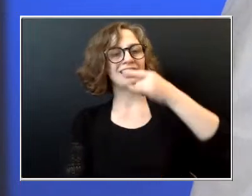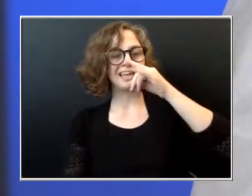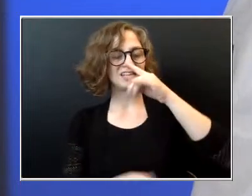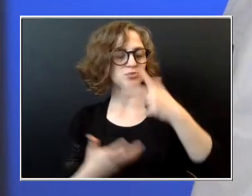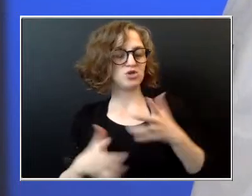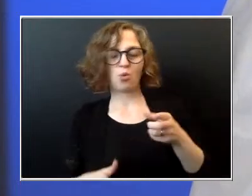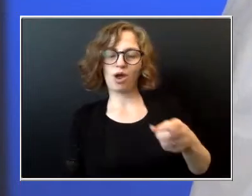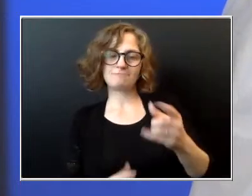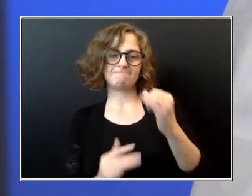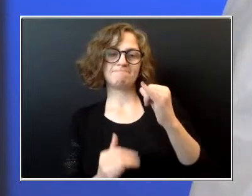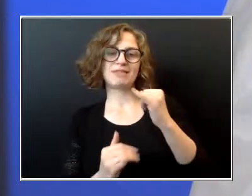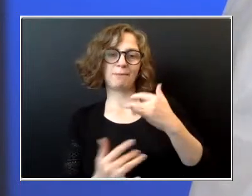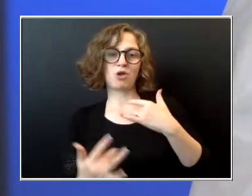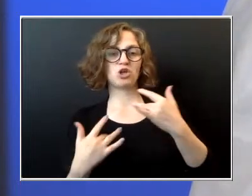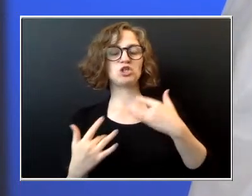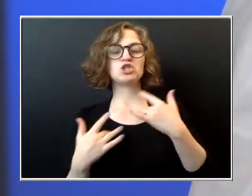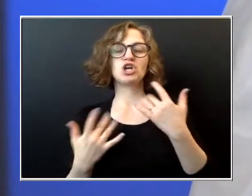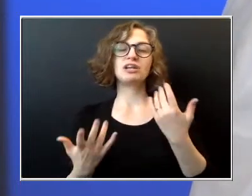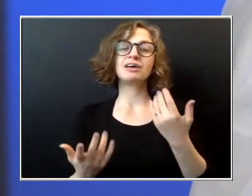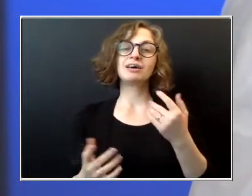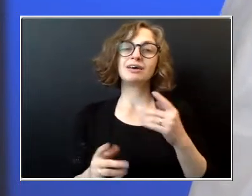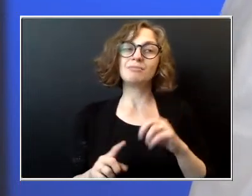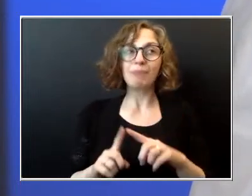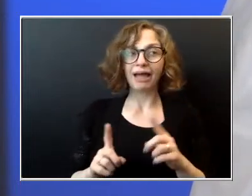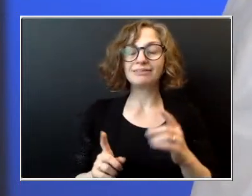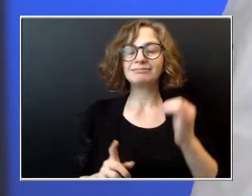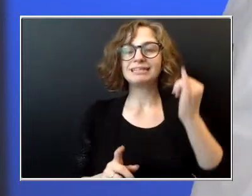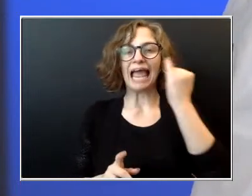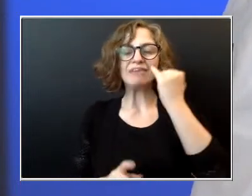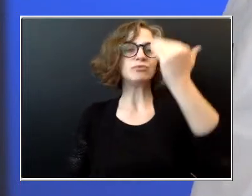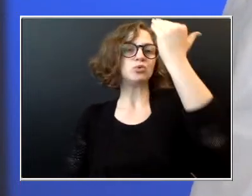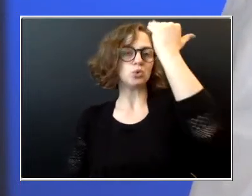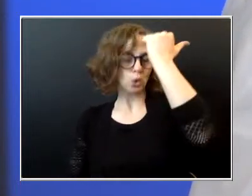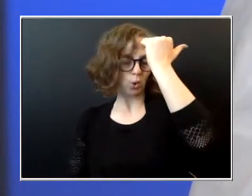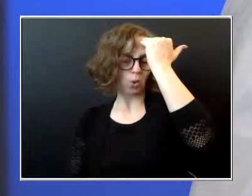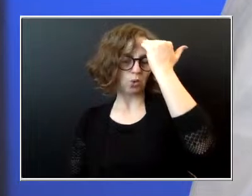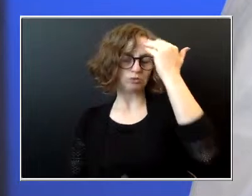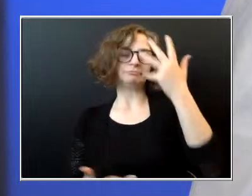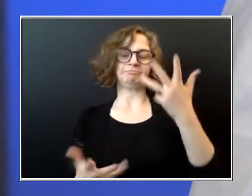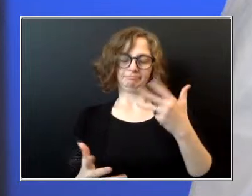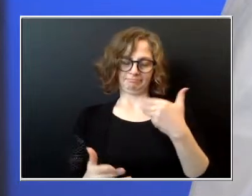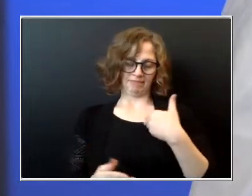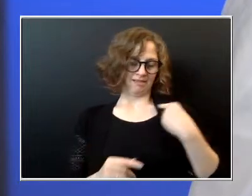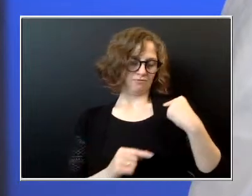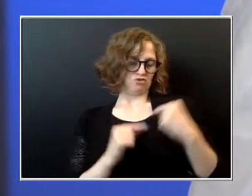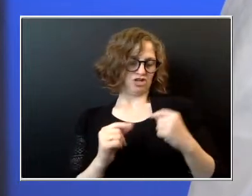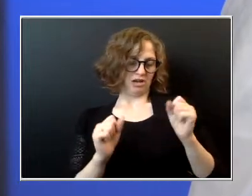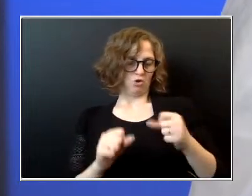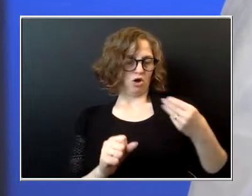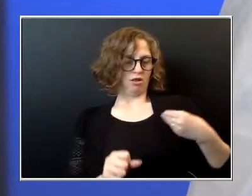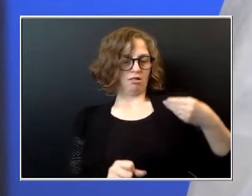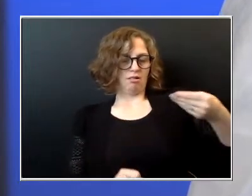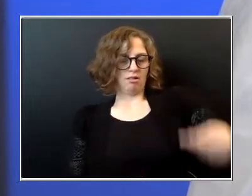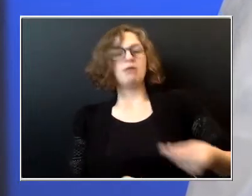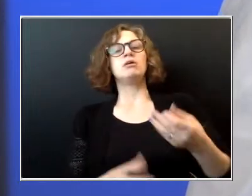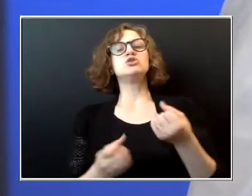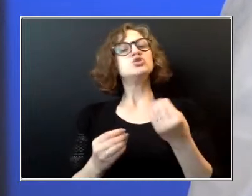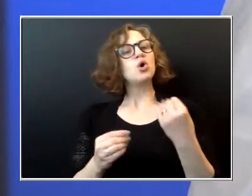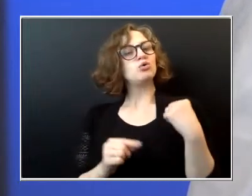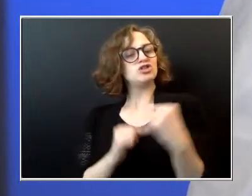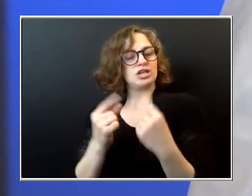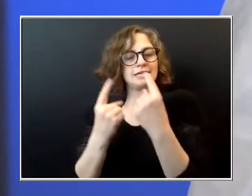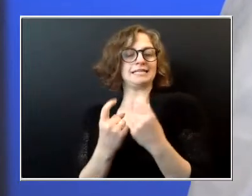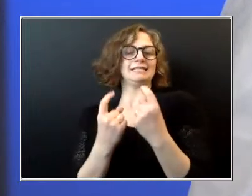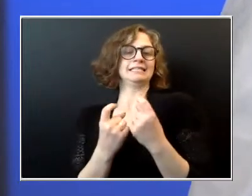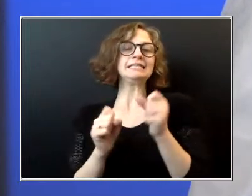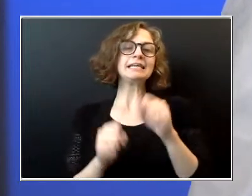is something that can be passed on. Doing genetic testing can help your kids protect themselves in equipping them